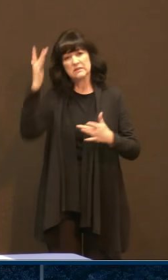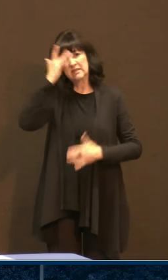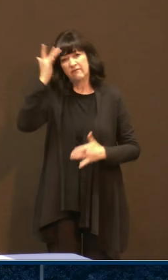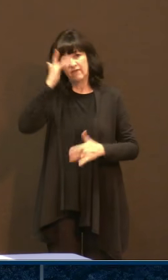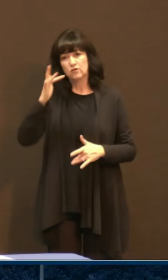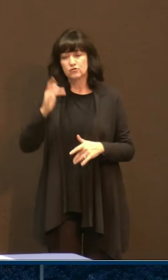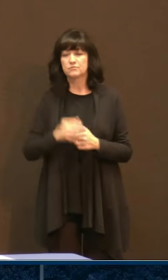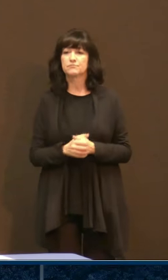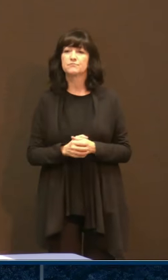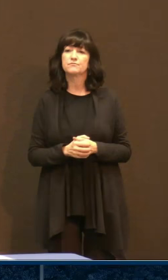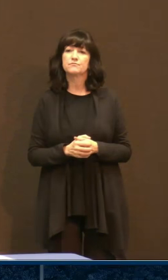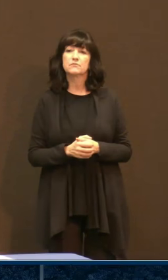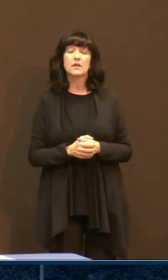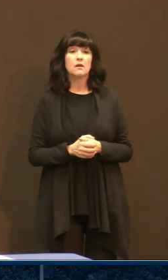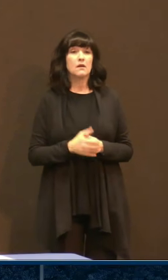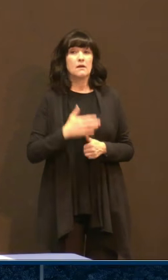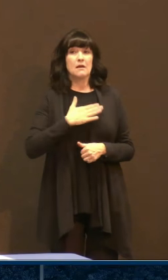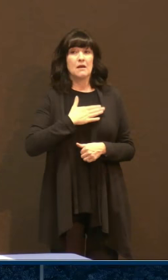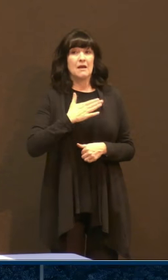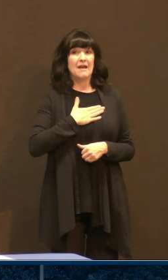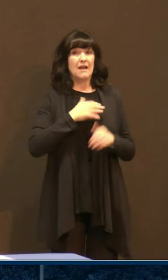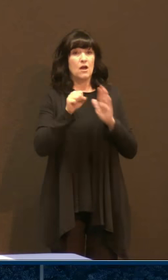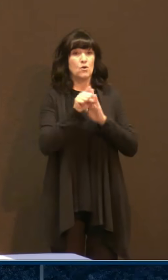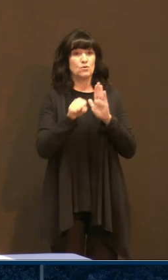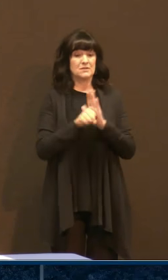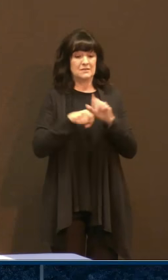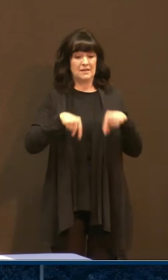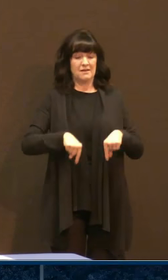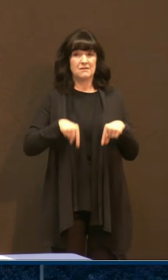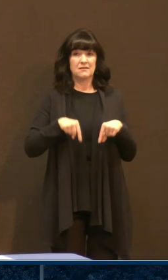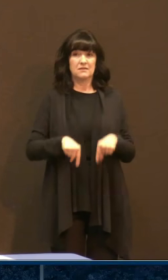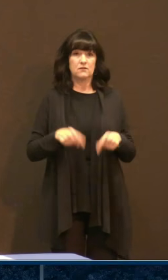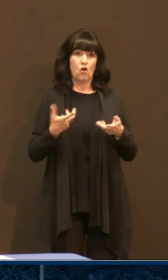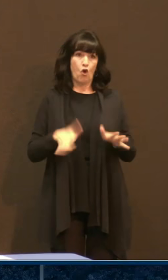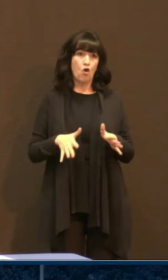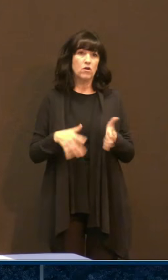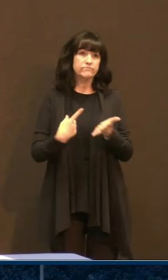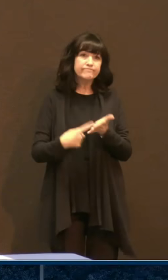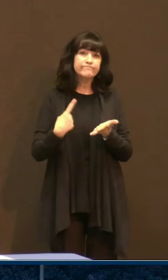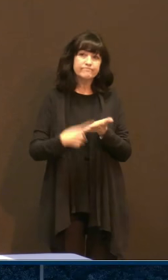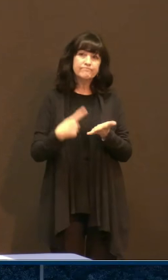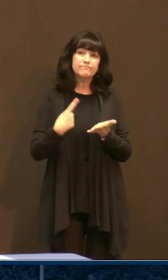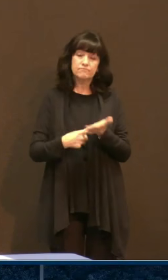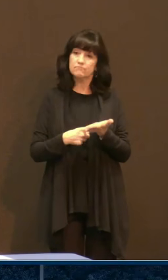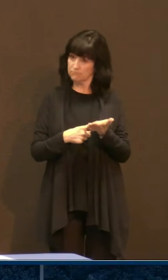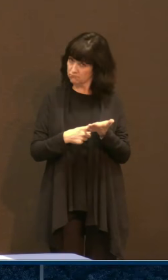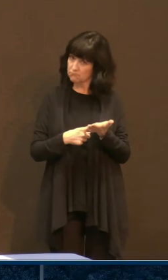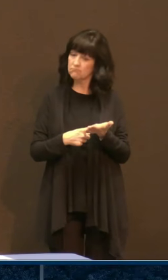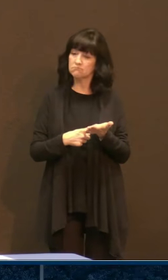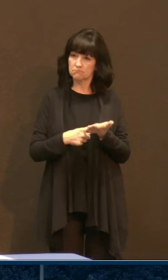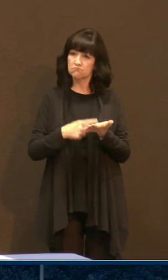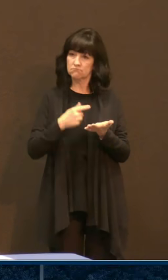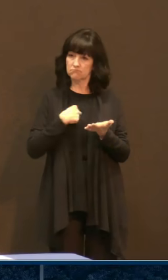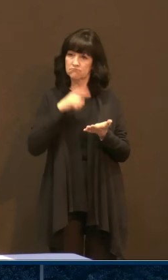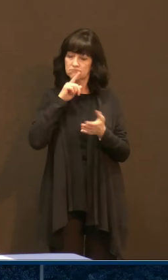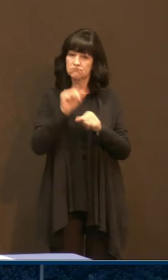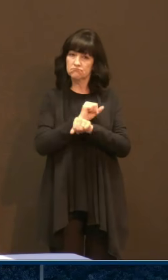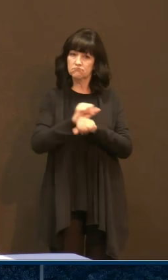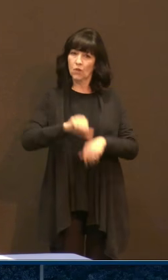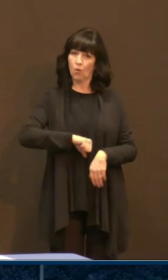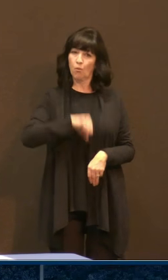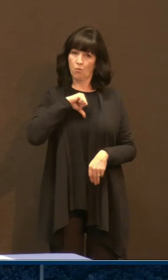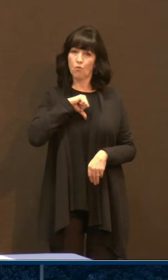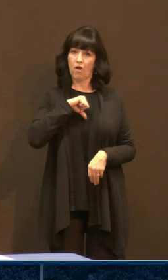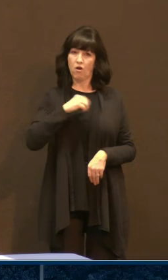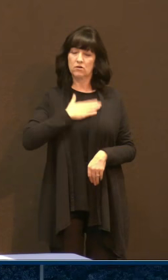Testing in our state, we've talked about it an awful lot, and I'm again really proud of the hospitals in our state who have all